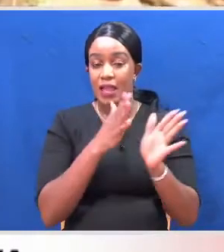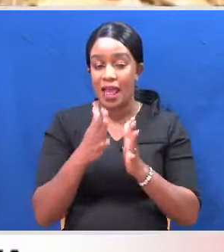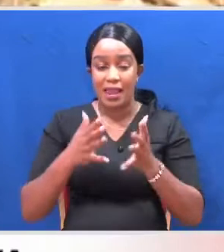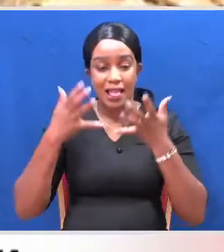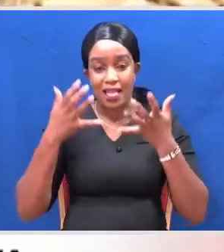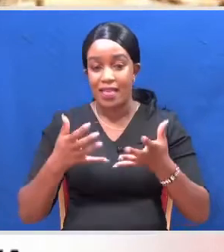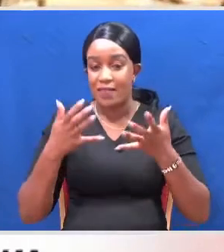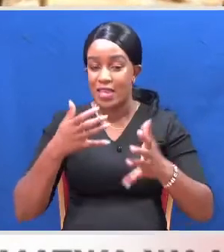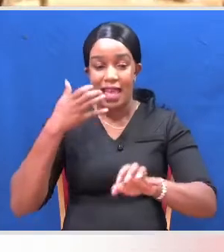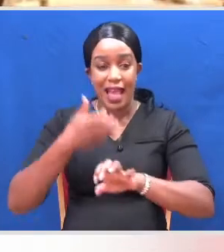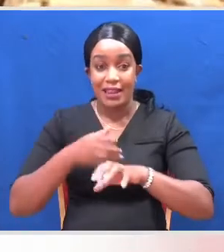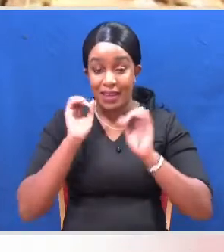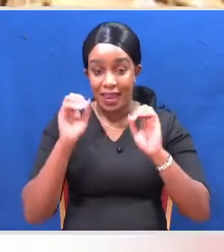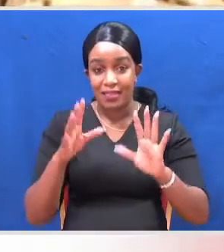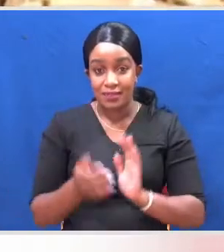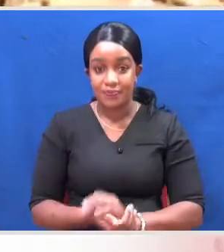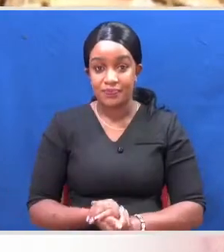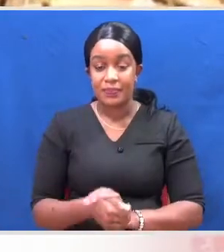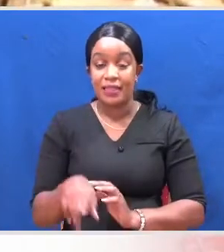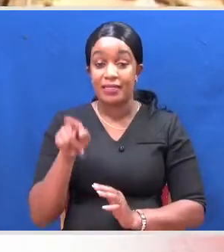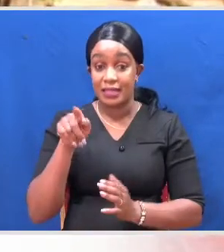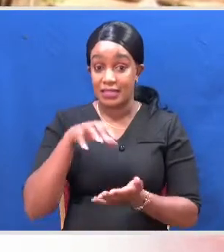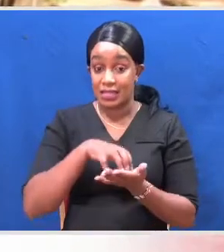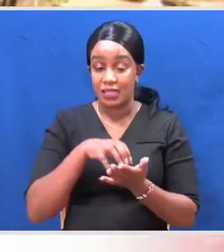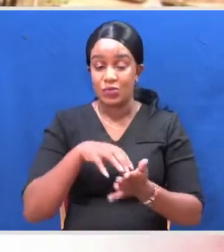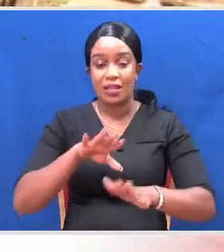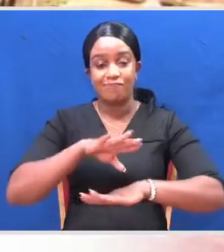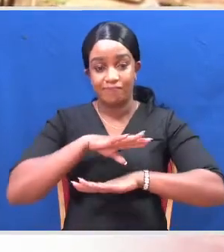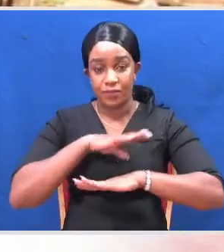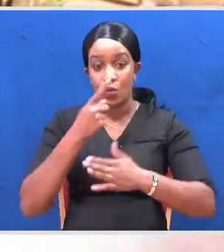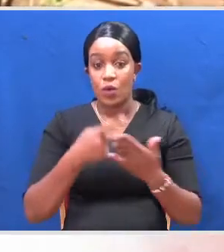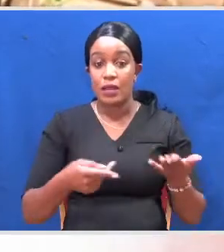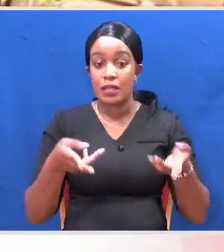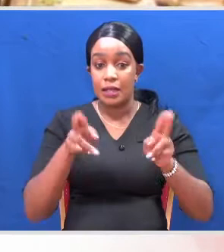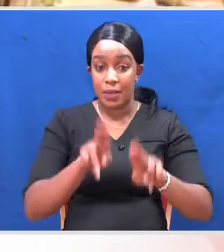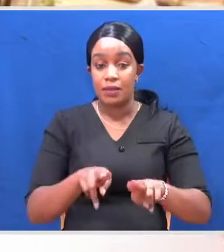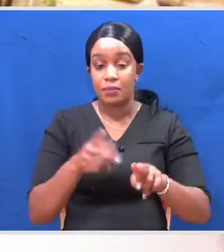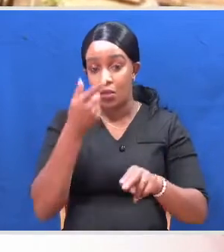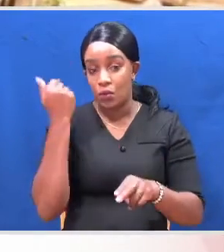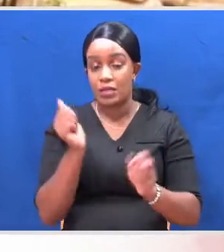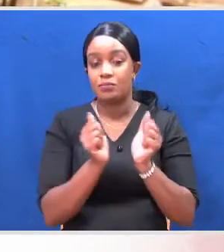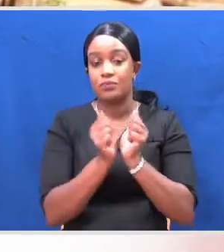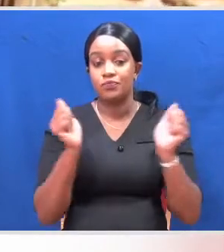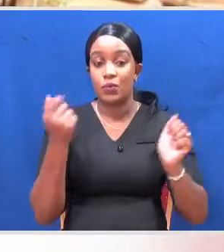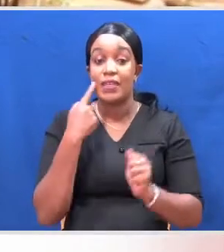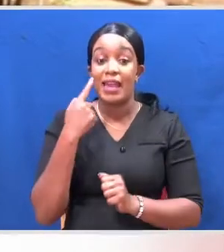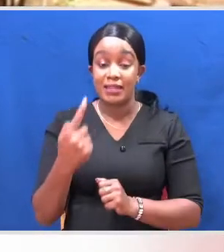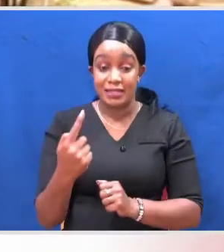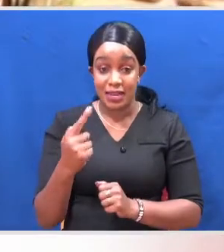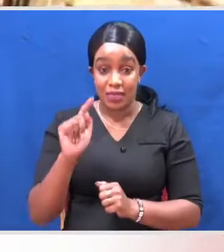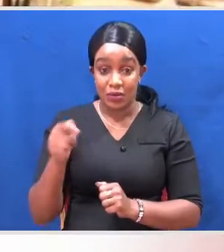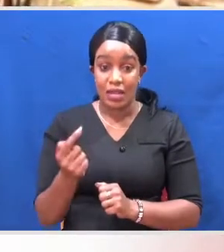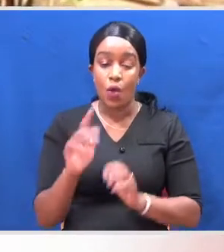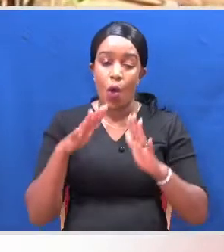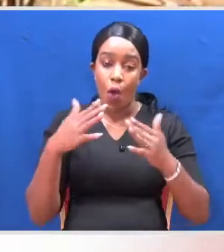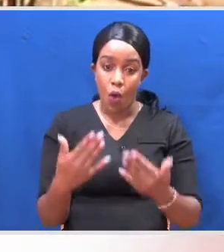wowote. That be the case, we are satisfied what has transpired today in court. They've been released with a bond of 100,000, in alternative a cash bail of